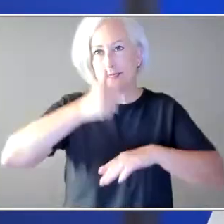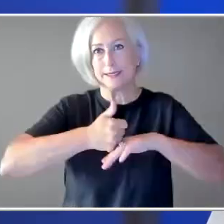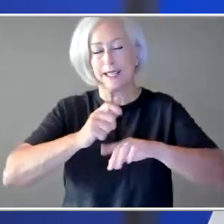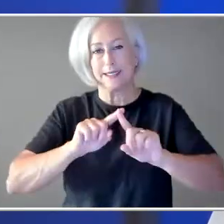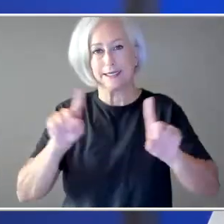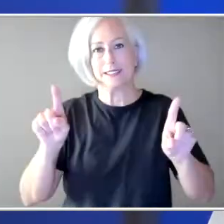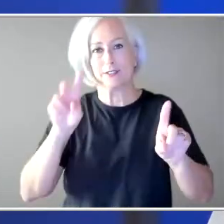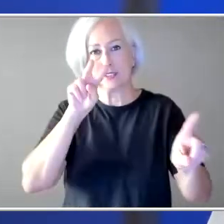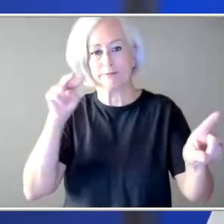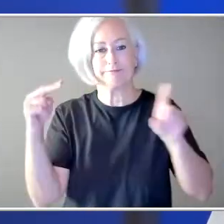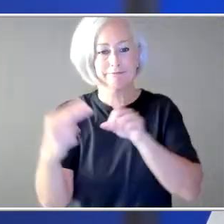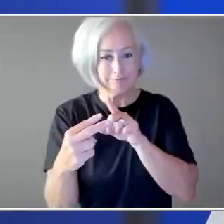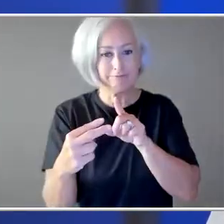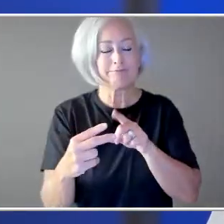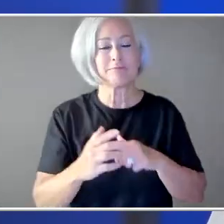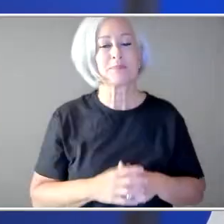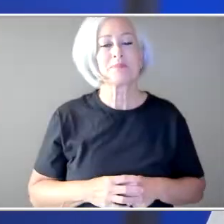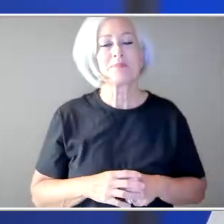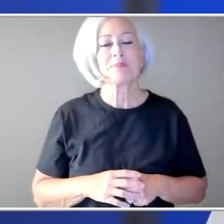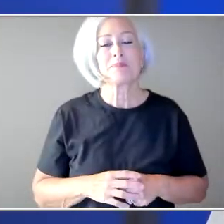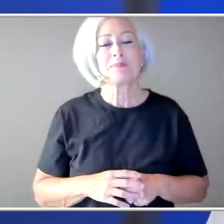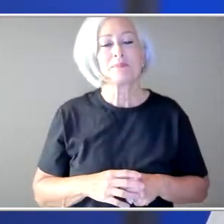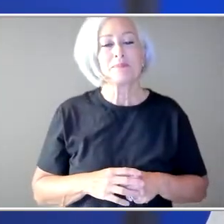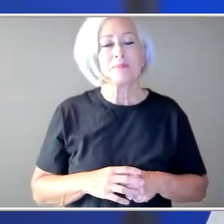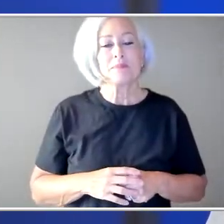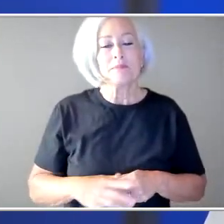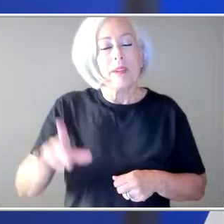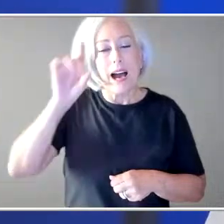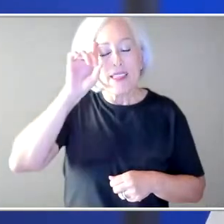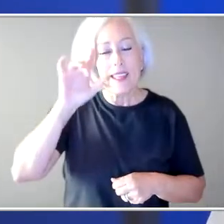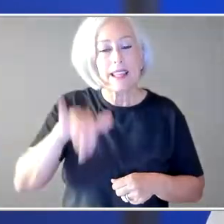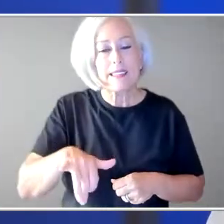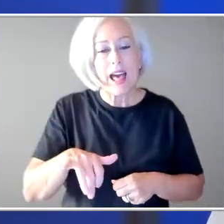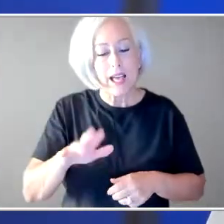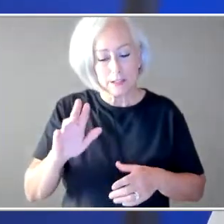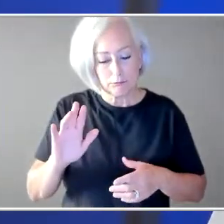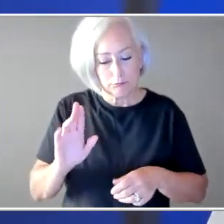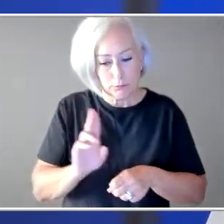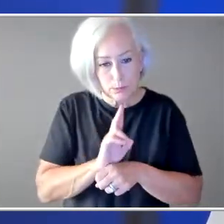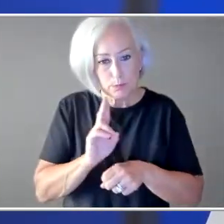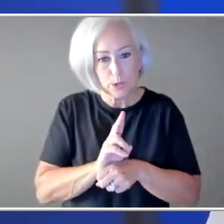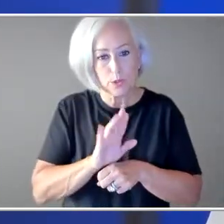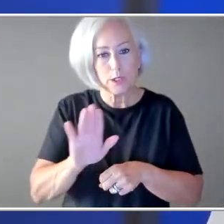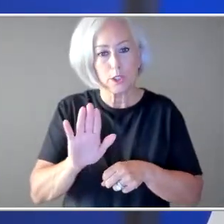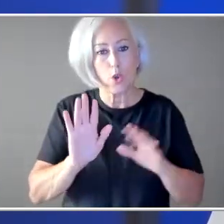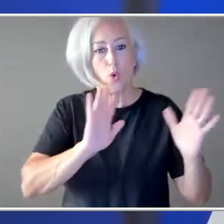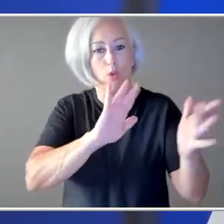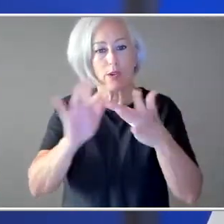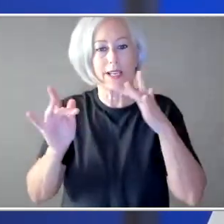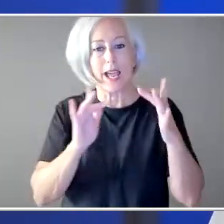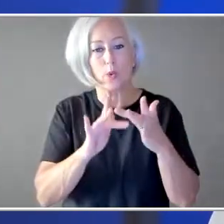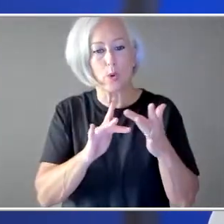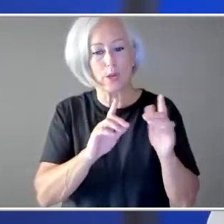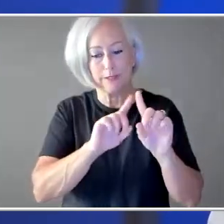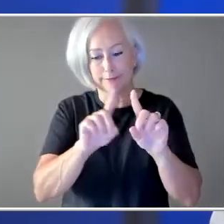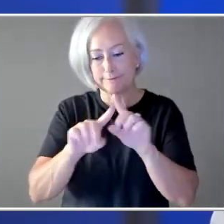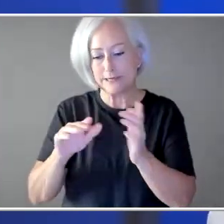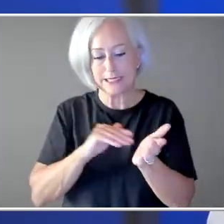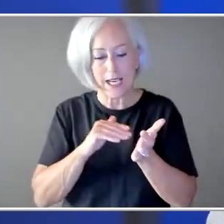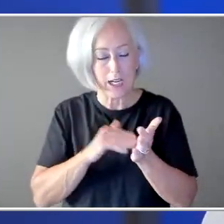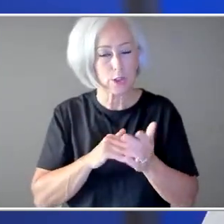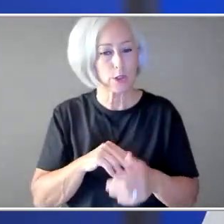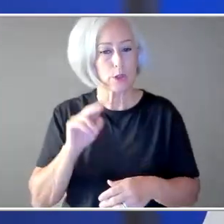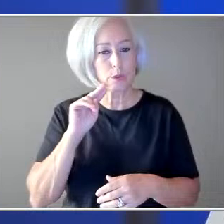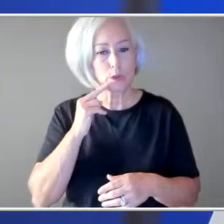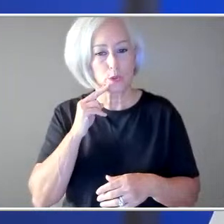And I think, utilizing your network of physicians, nutritionists,